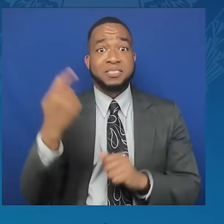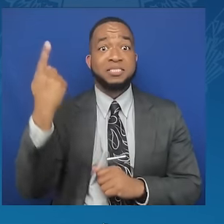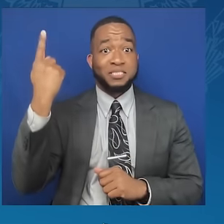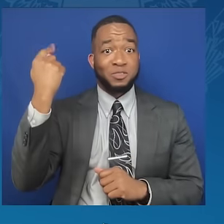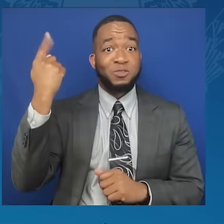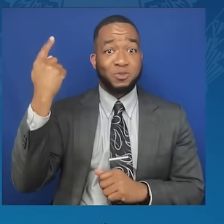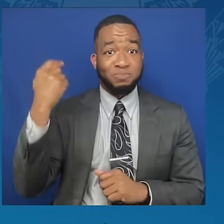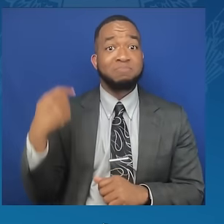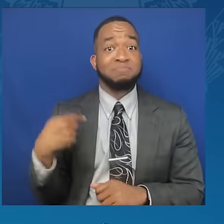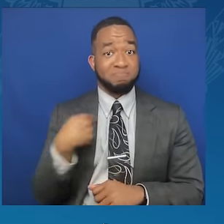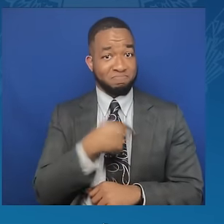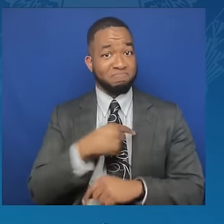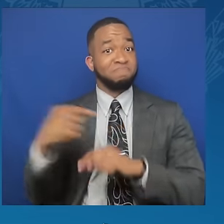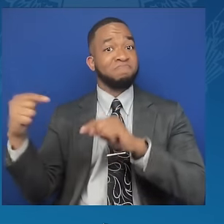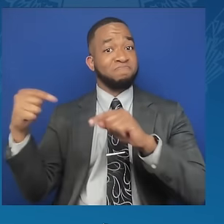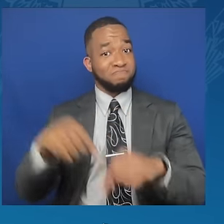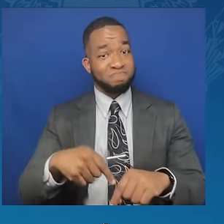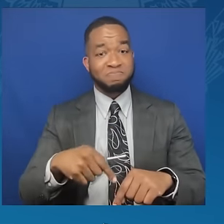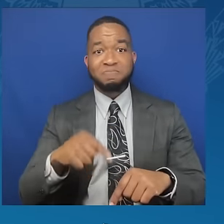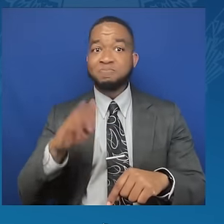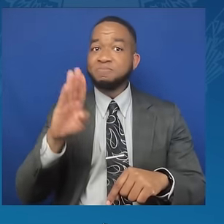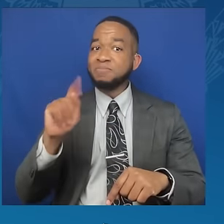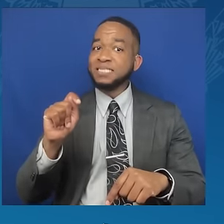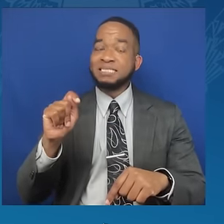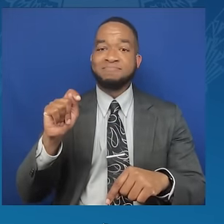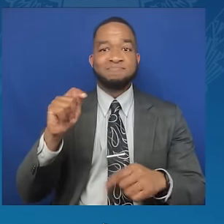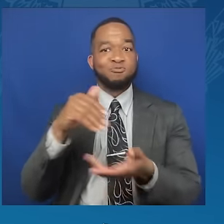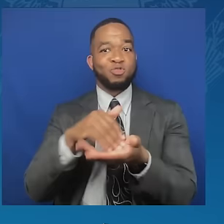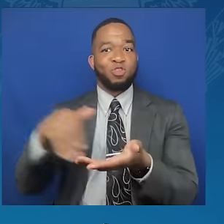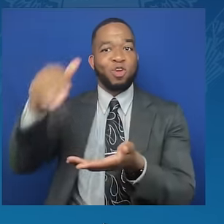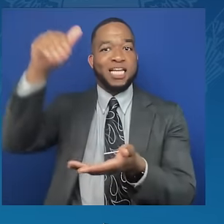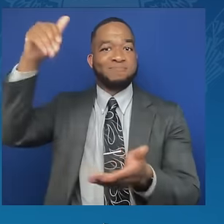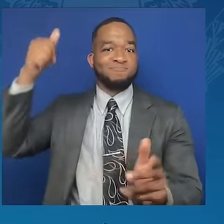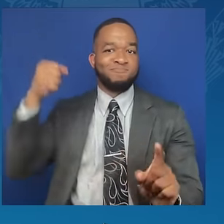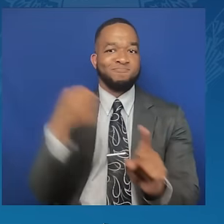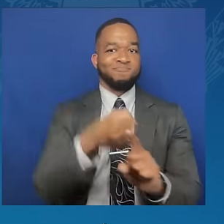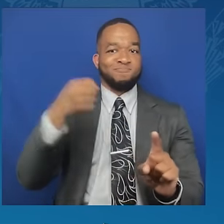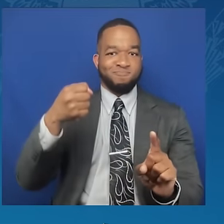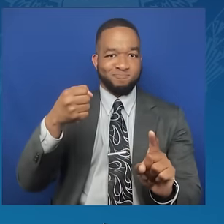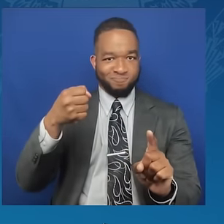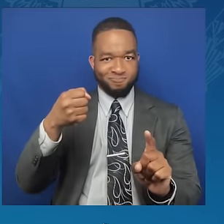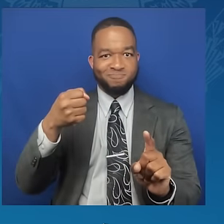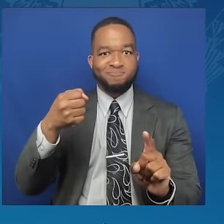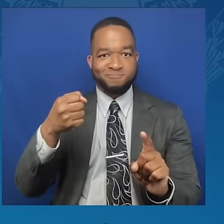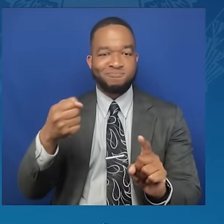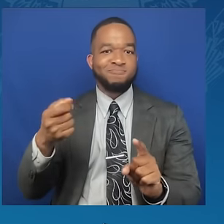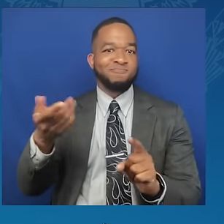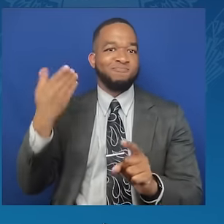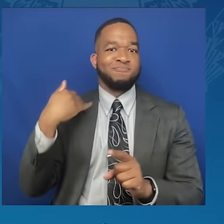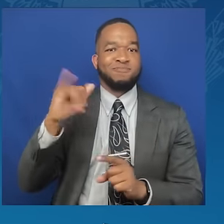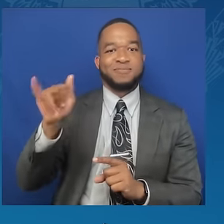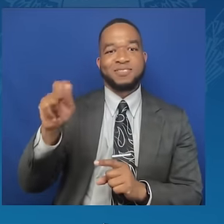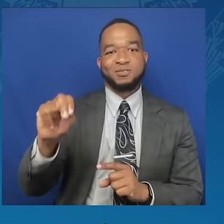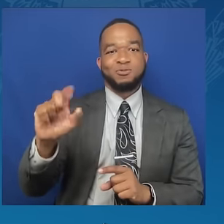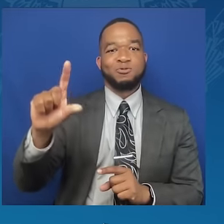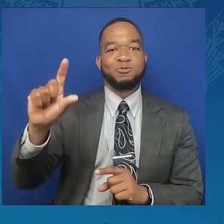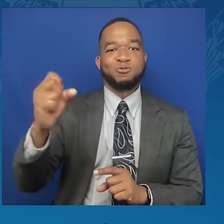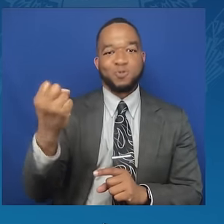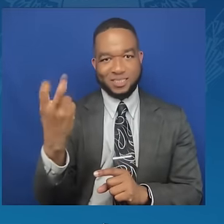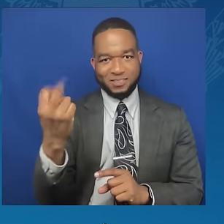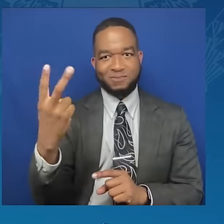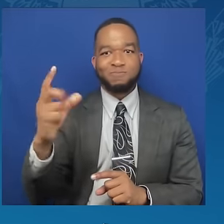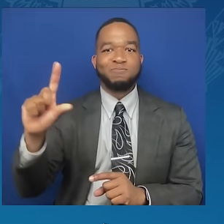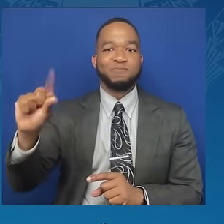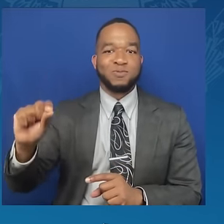on January 12, 2023. We have made good progress, and I want to specifically